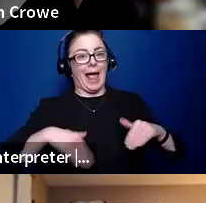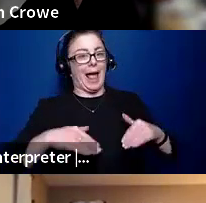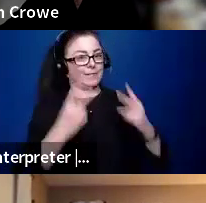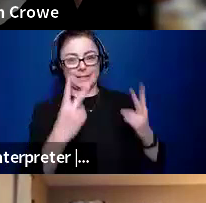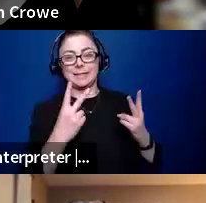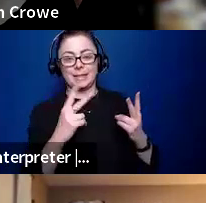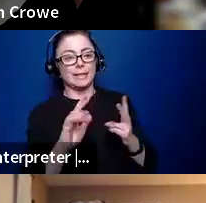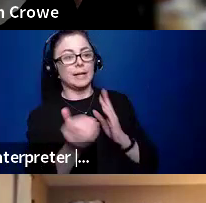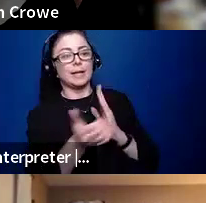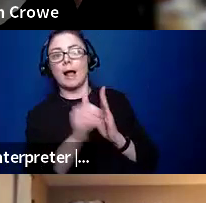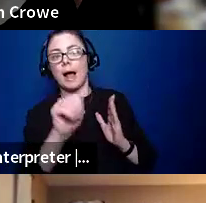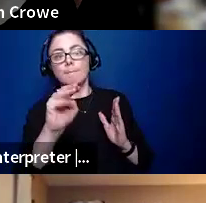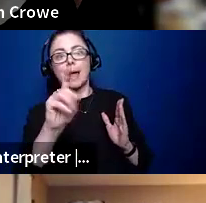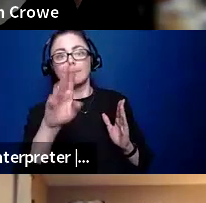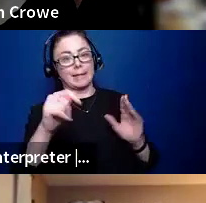but